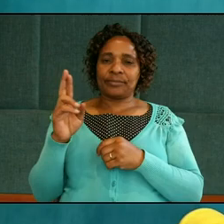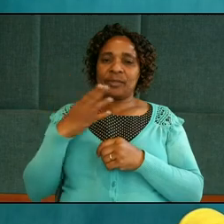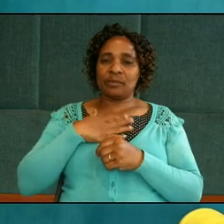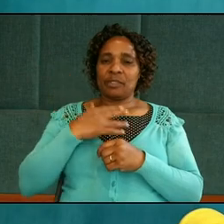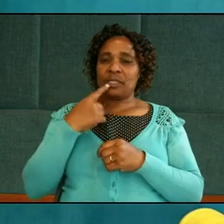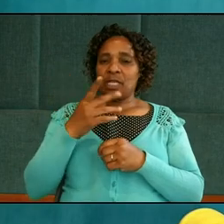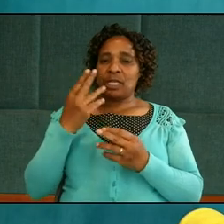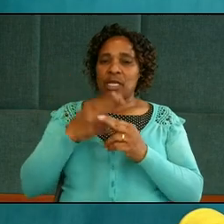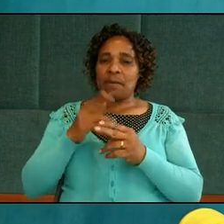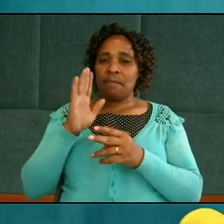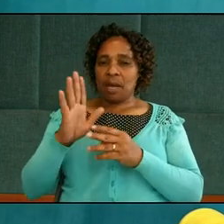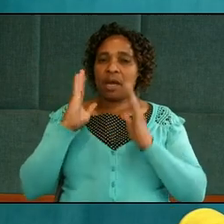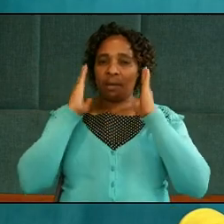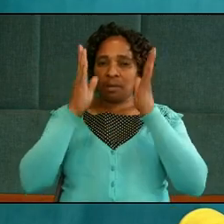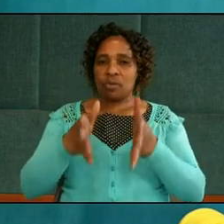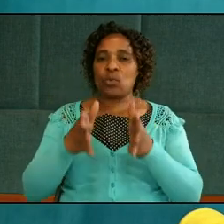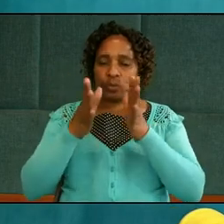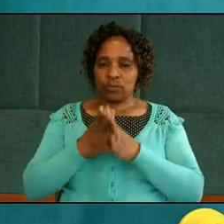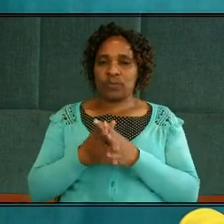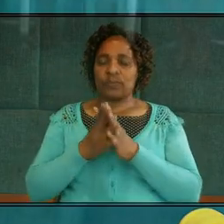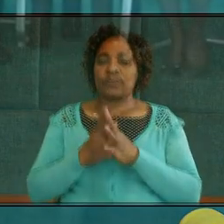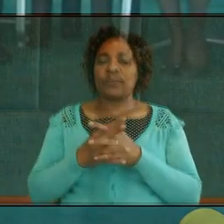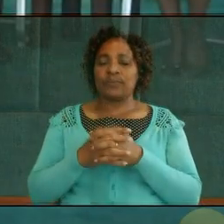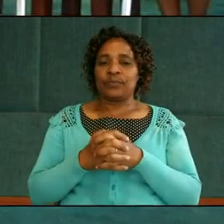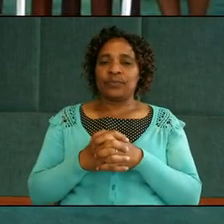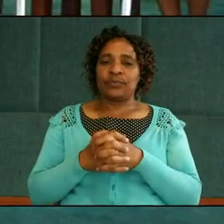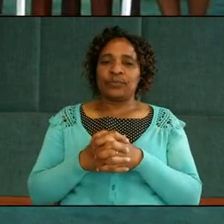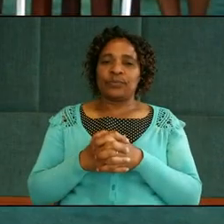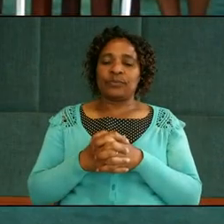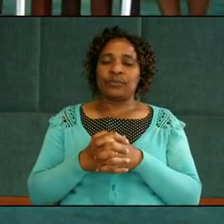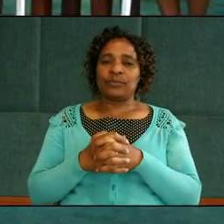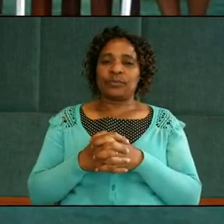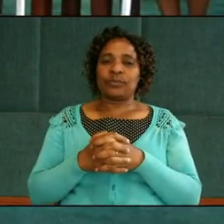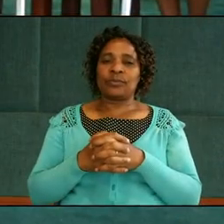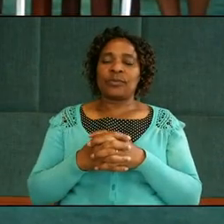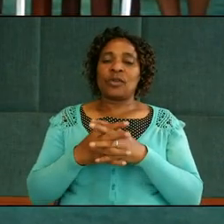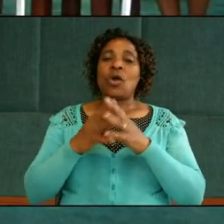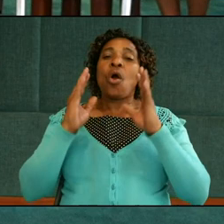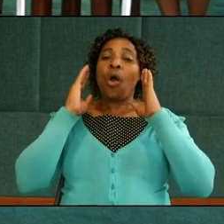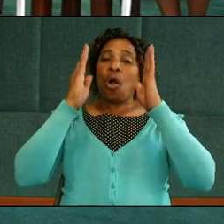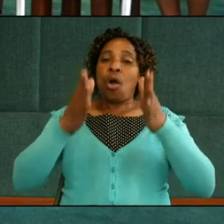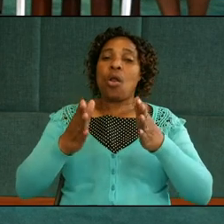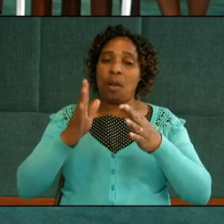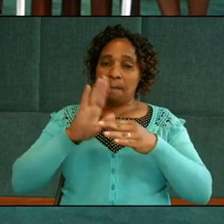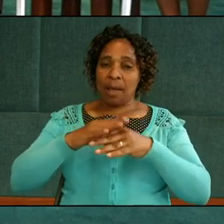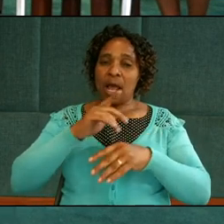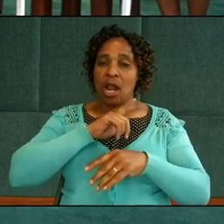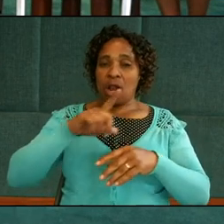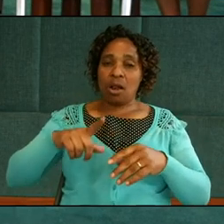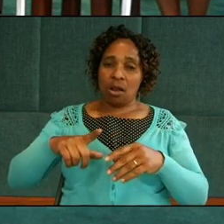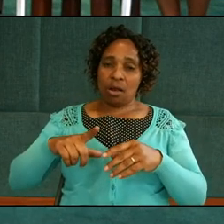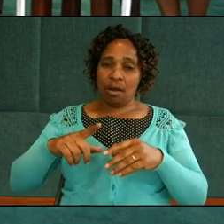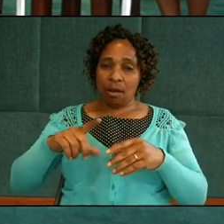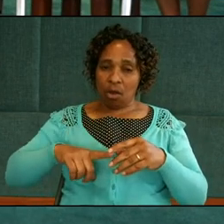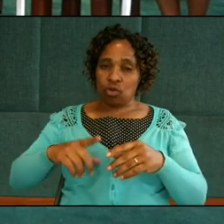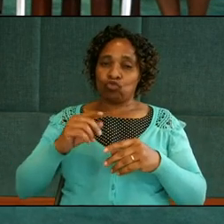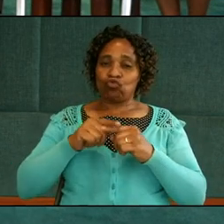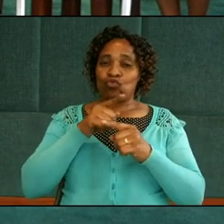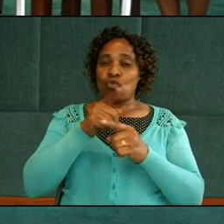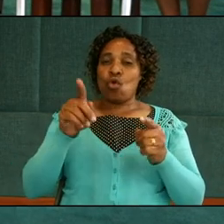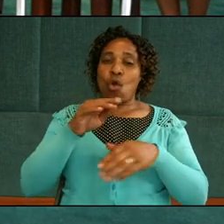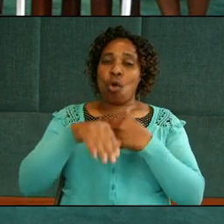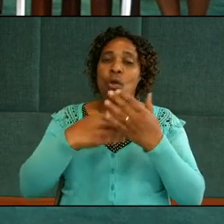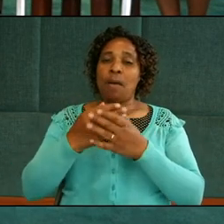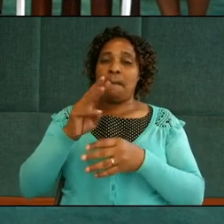name and greet our congregation. Well, hello to you all. My name is Michael Flex.